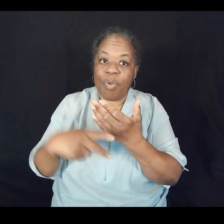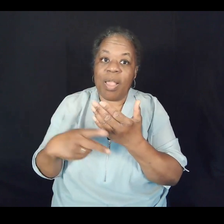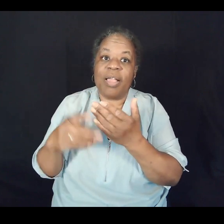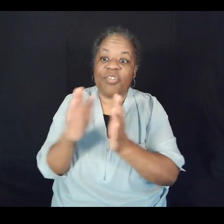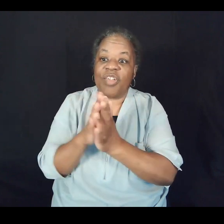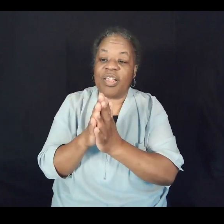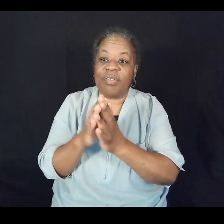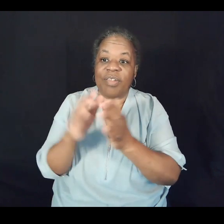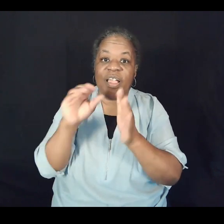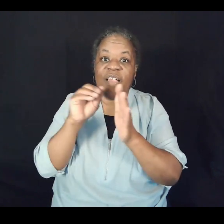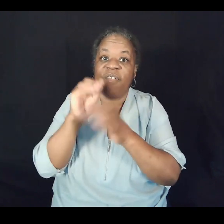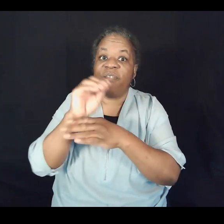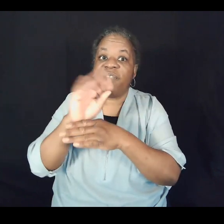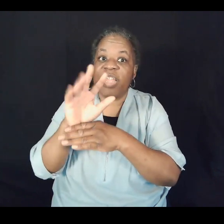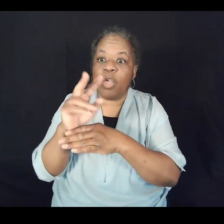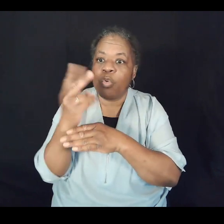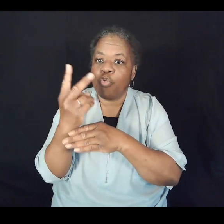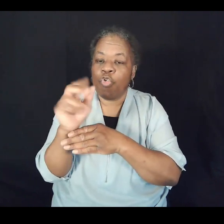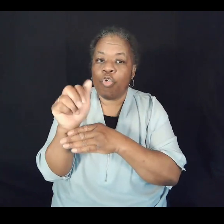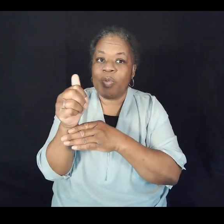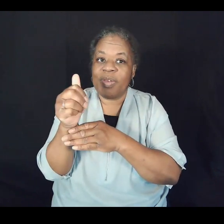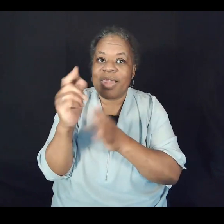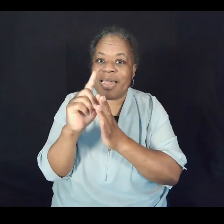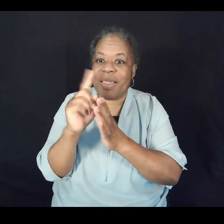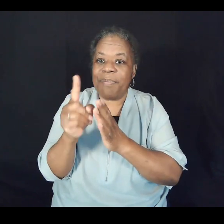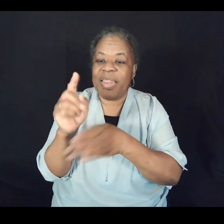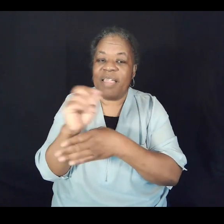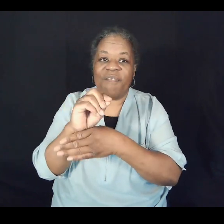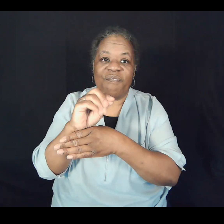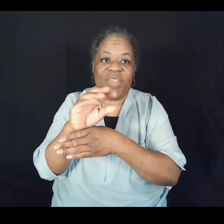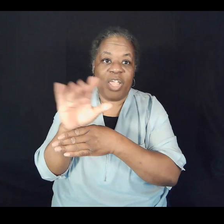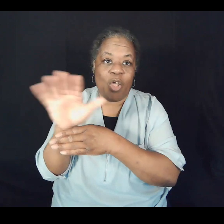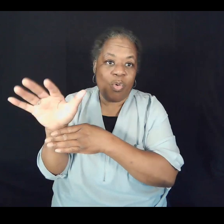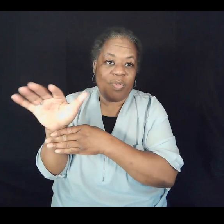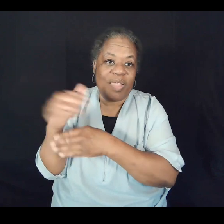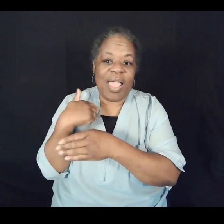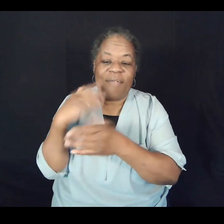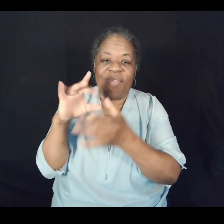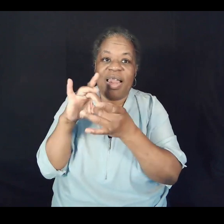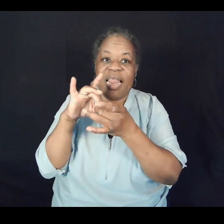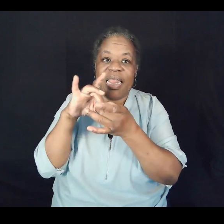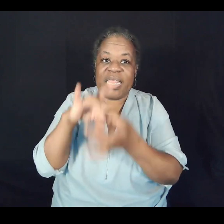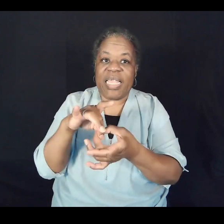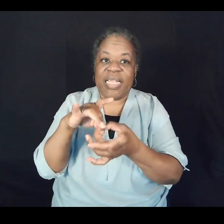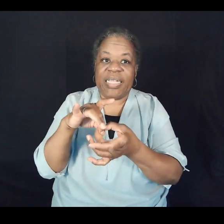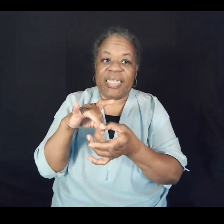videos that they put out. And we have all those links posted here at